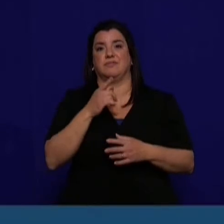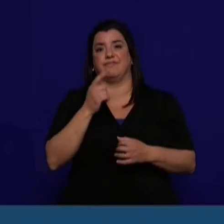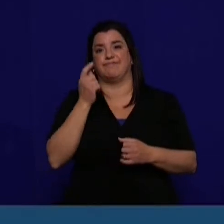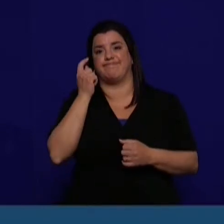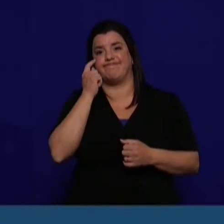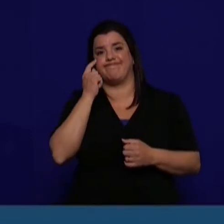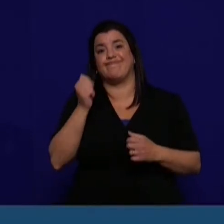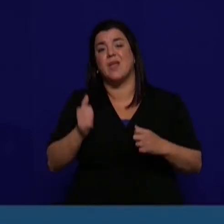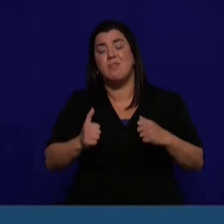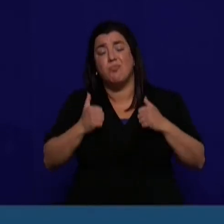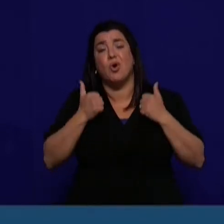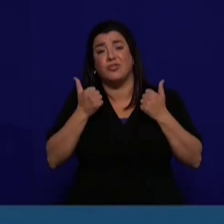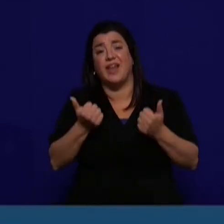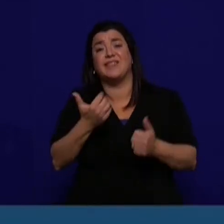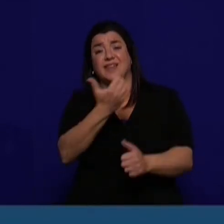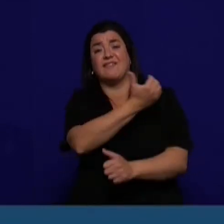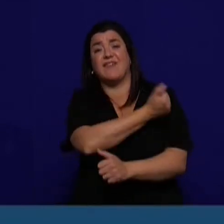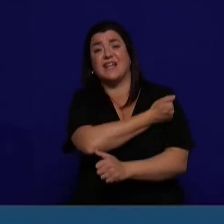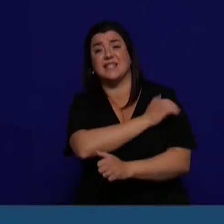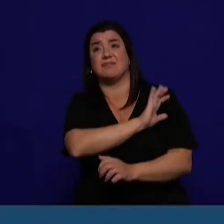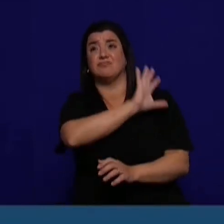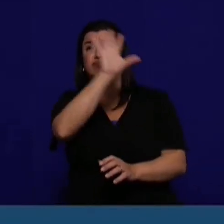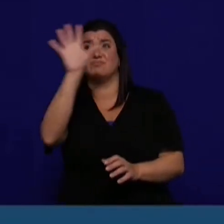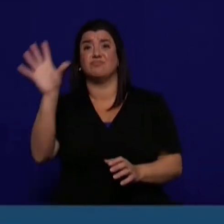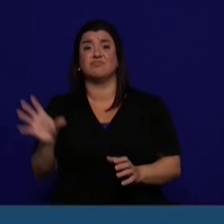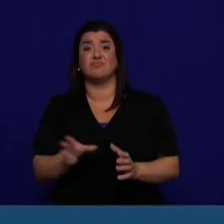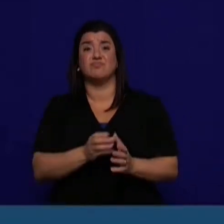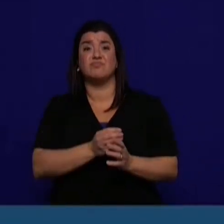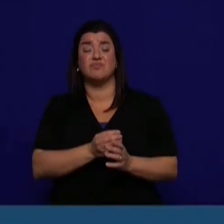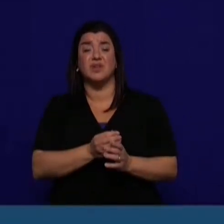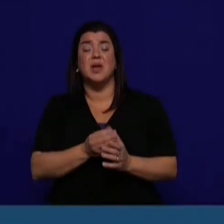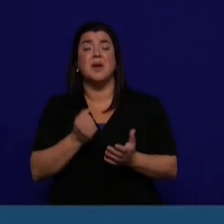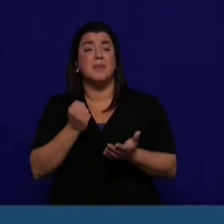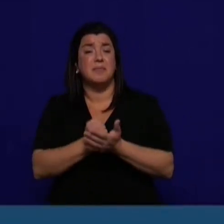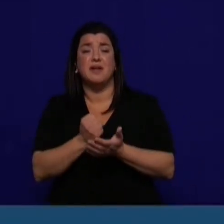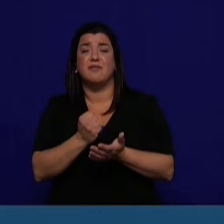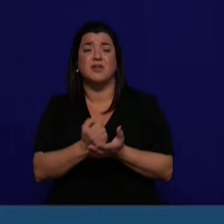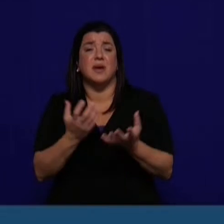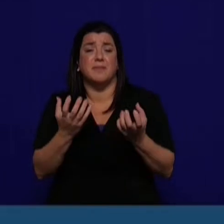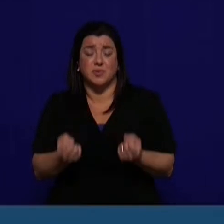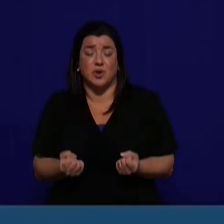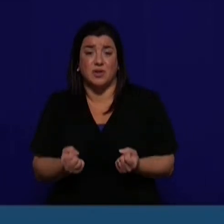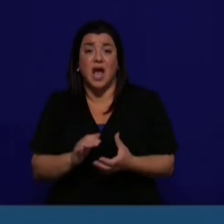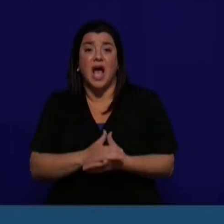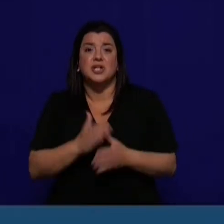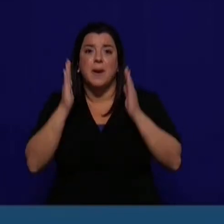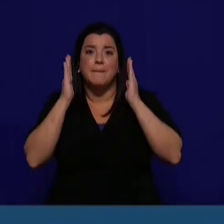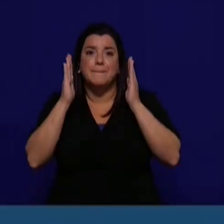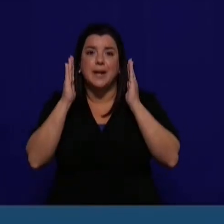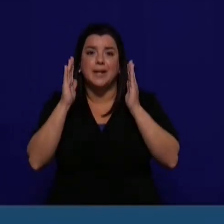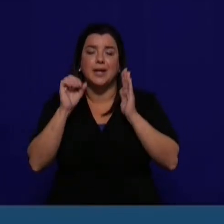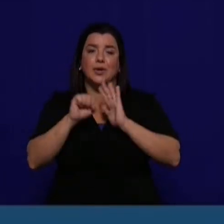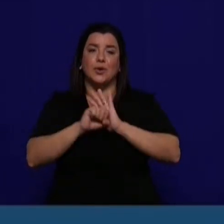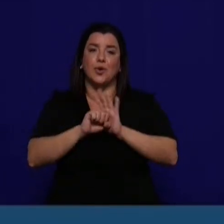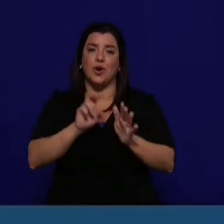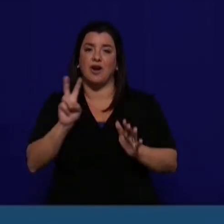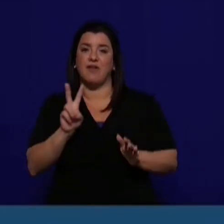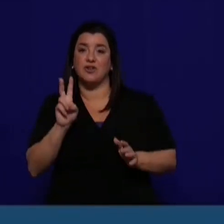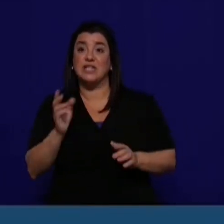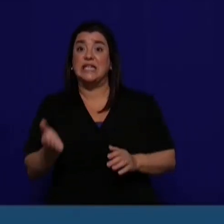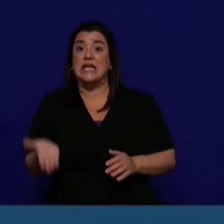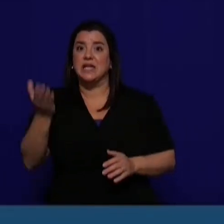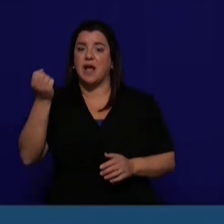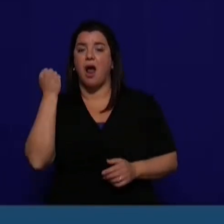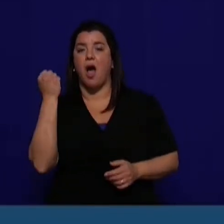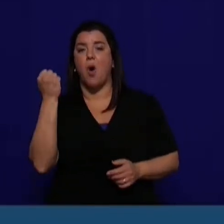l-importanza ta' din it-tilqima fix-xenarju li qegħdin bħala pandemija li r-riskju li persuna ikollu il-COVID huwa ħafna iktar